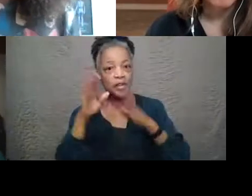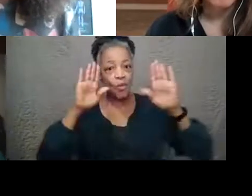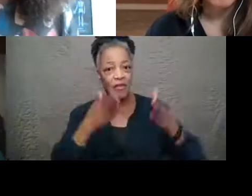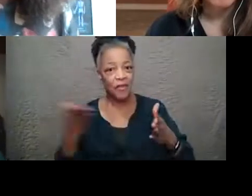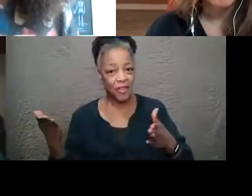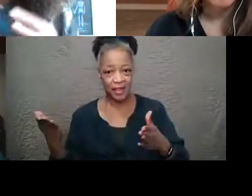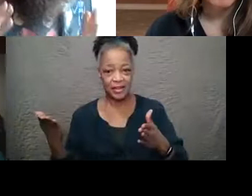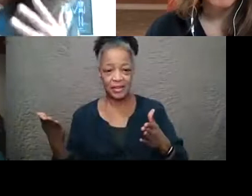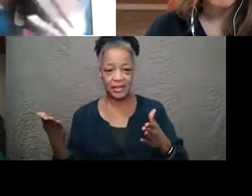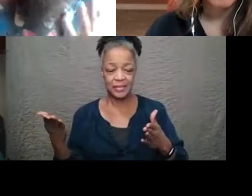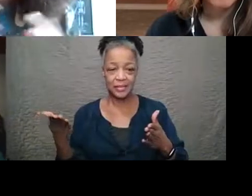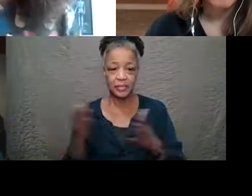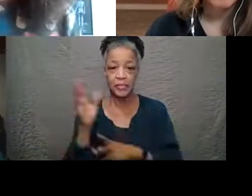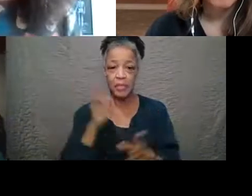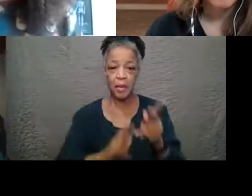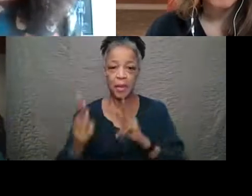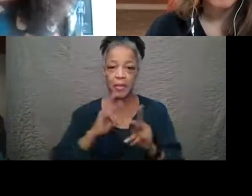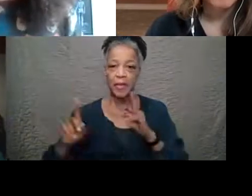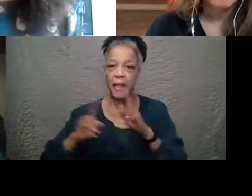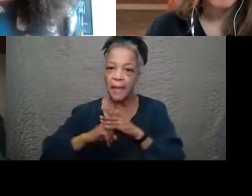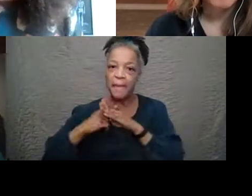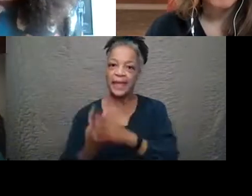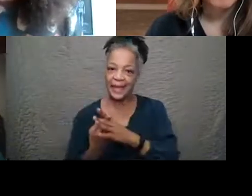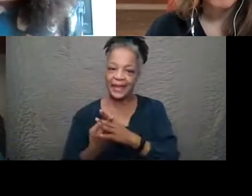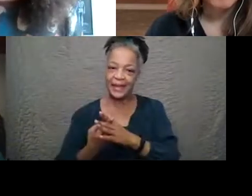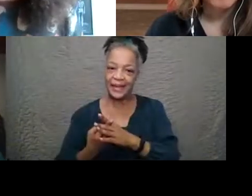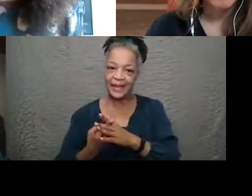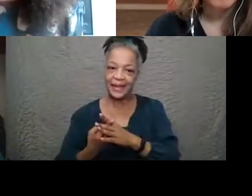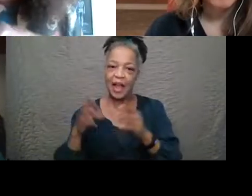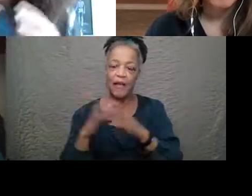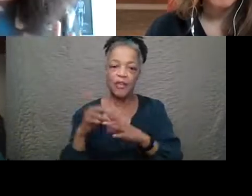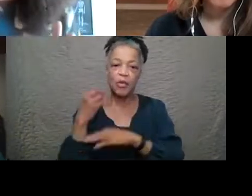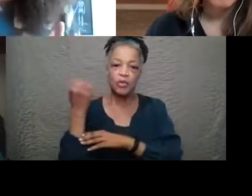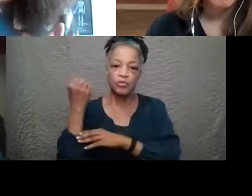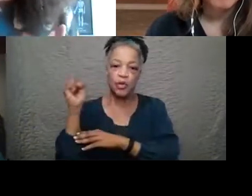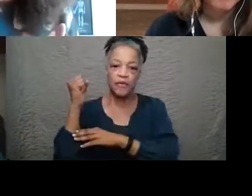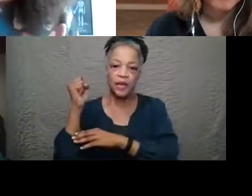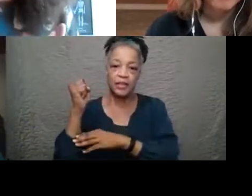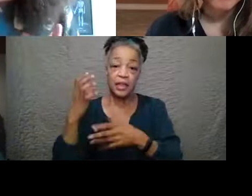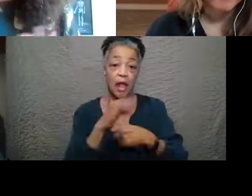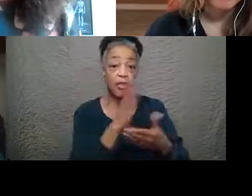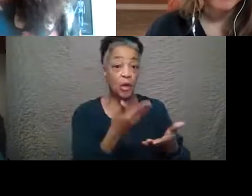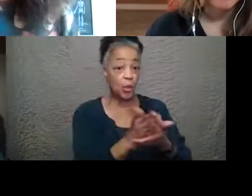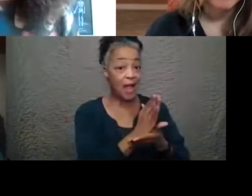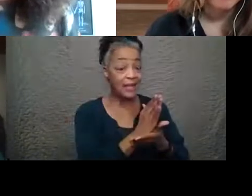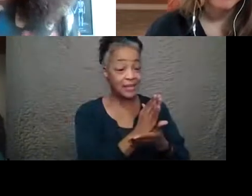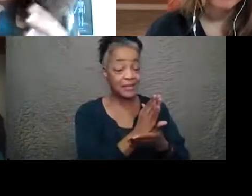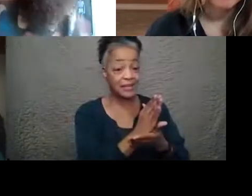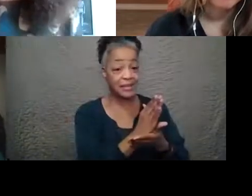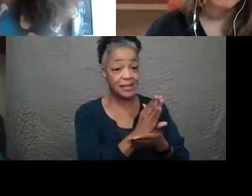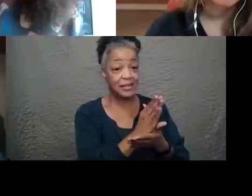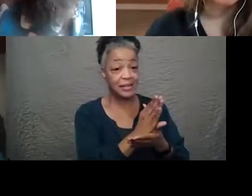And, the folks that were at the helm of those movements, they got their rights. You know,